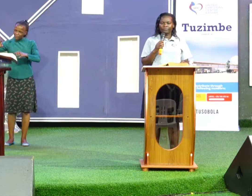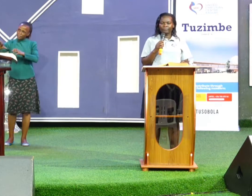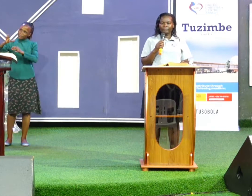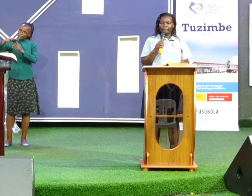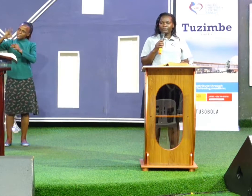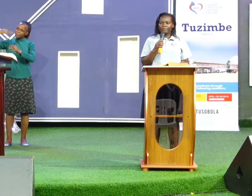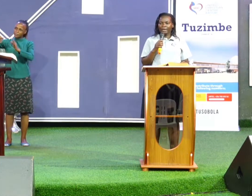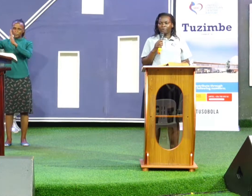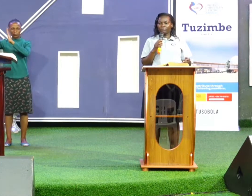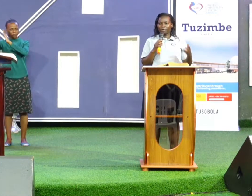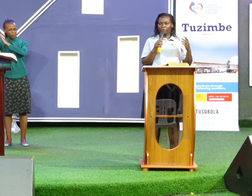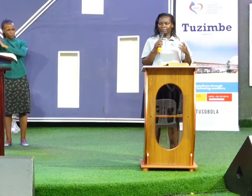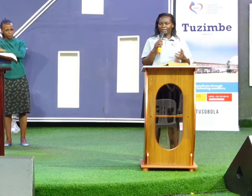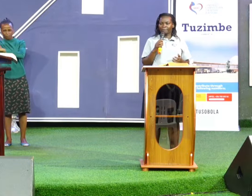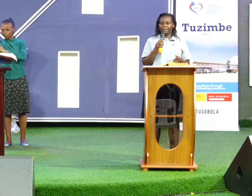Lord